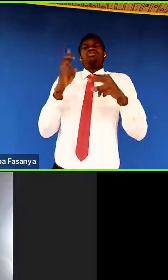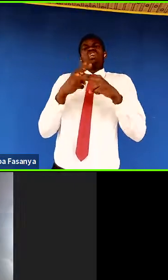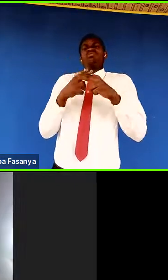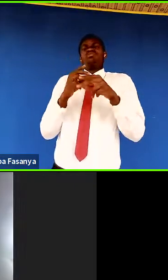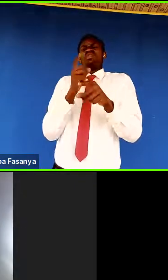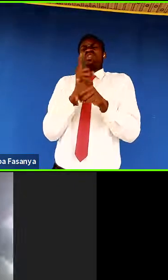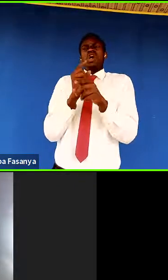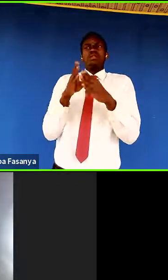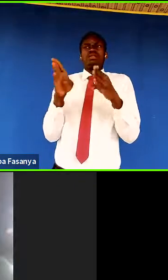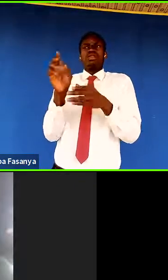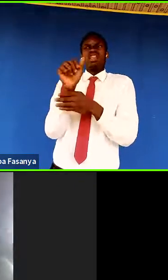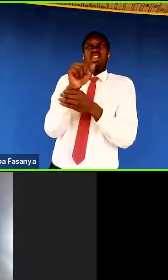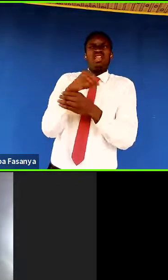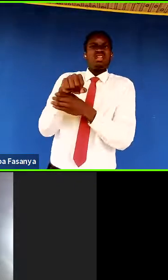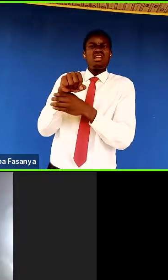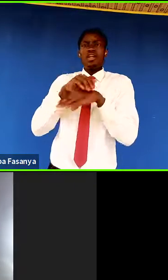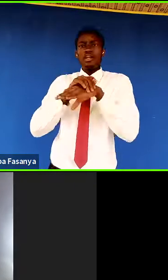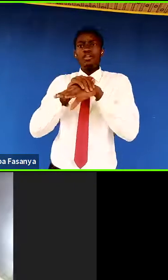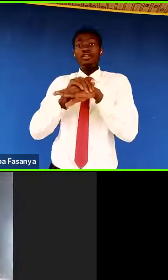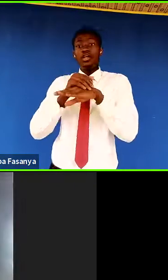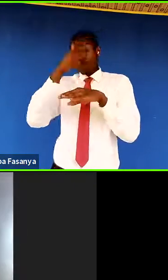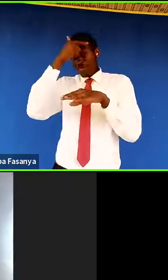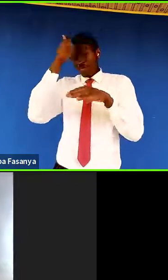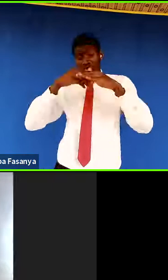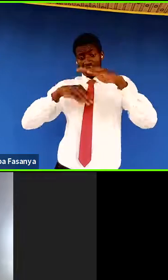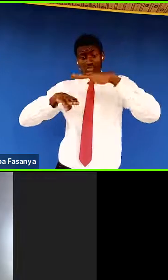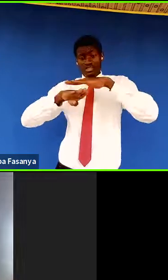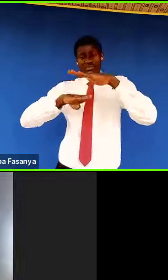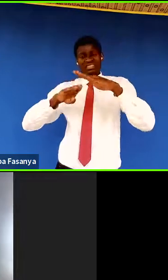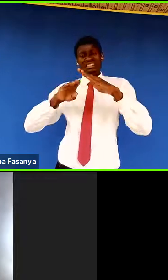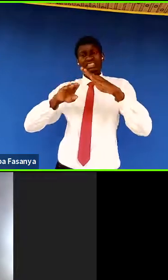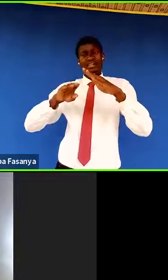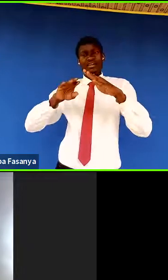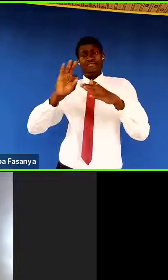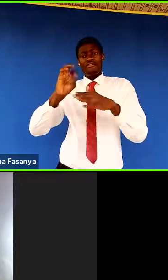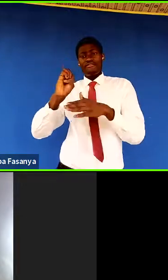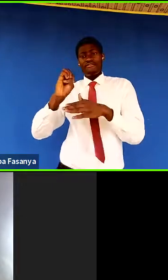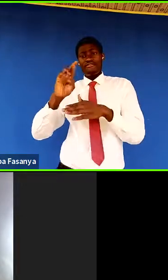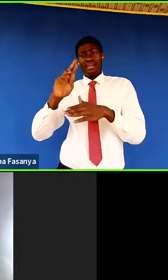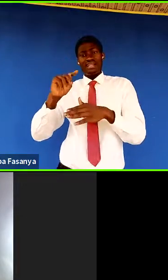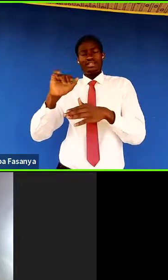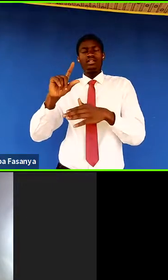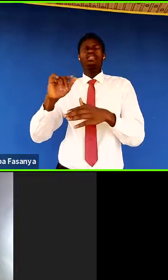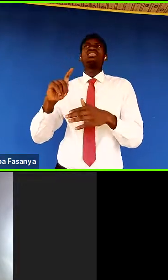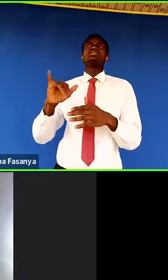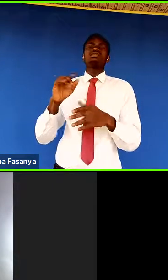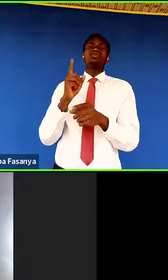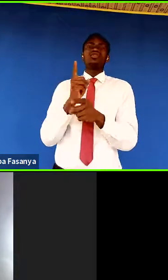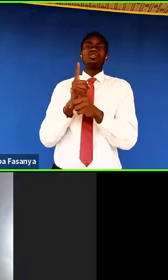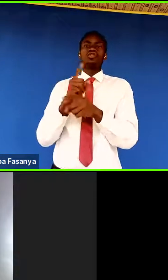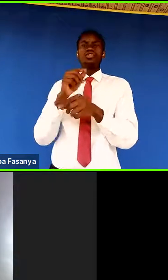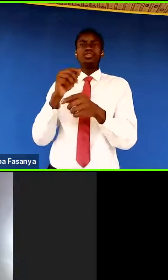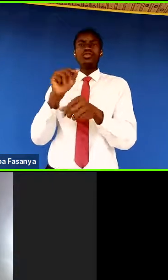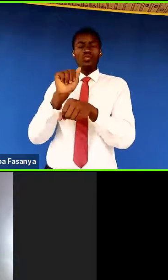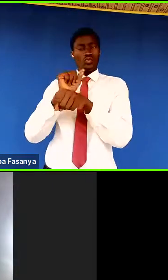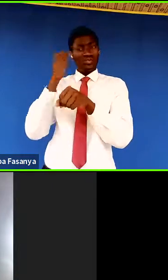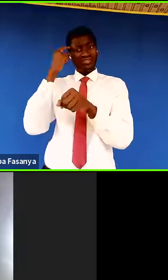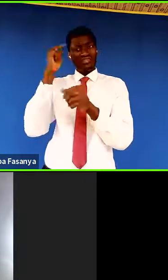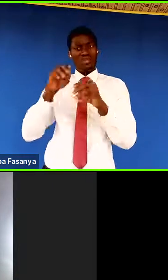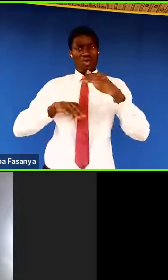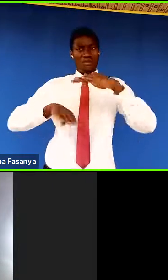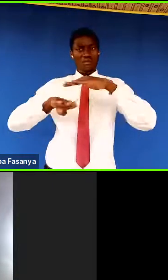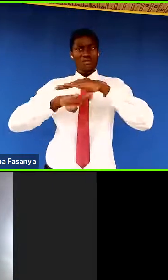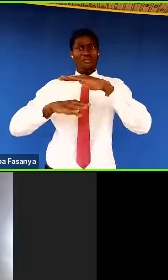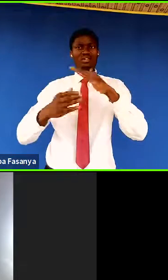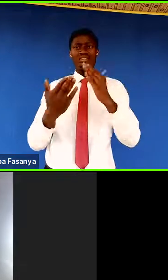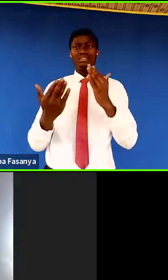the basic fertility workup just checks for basic things. All right. So